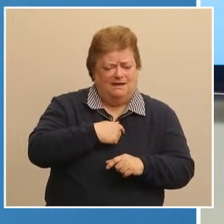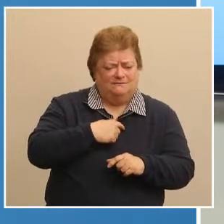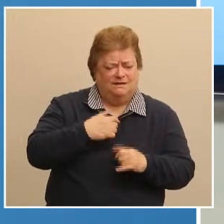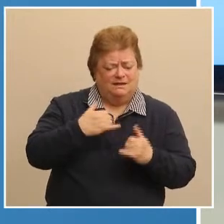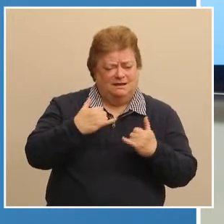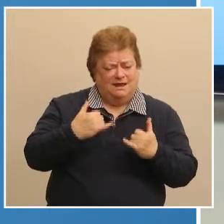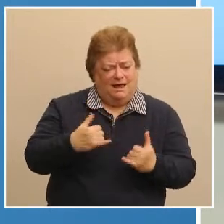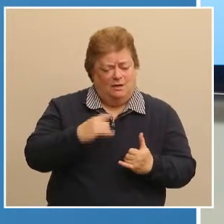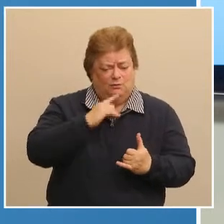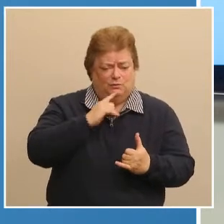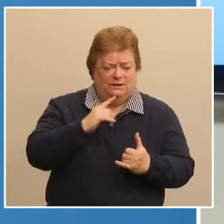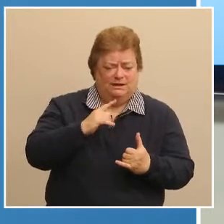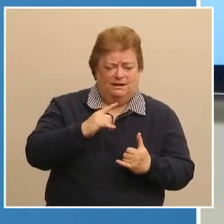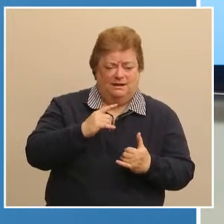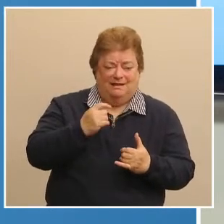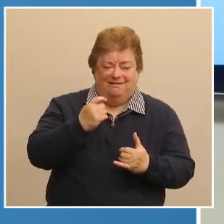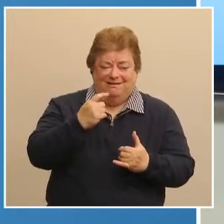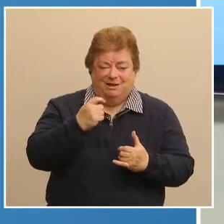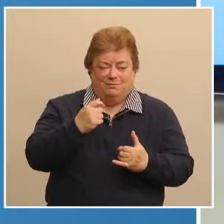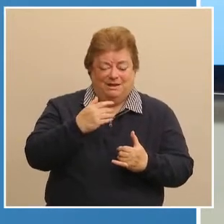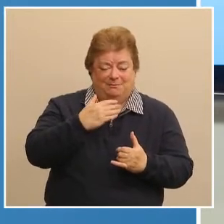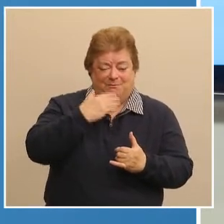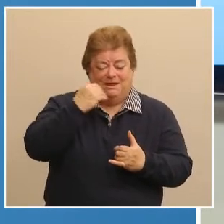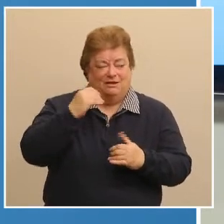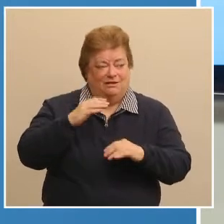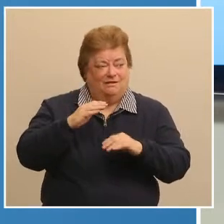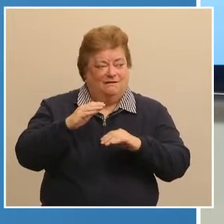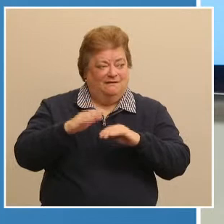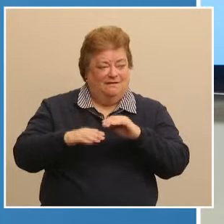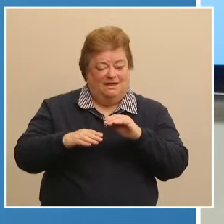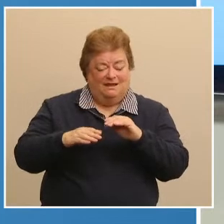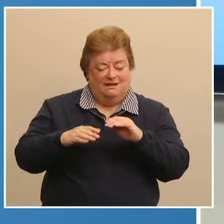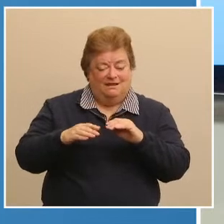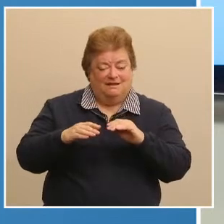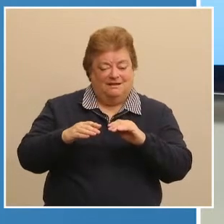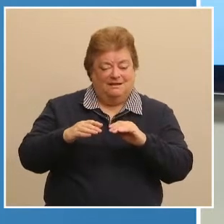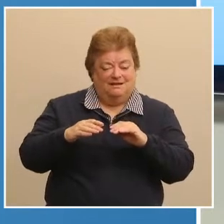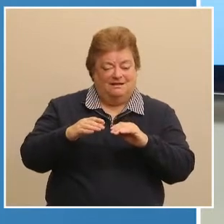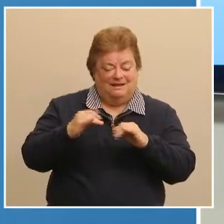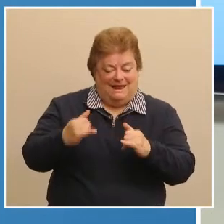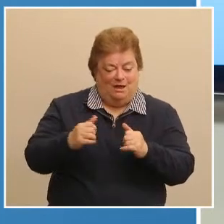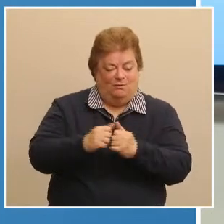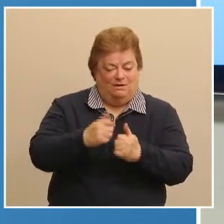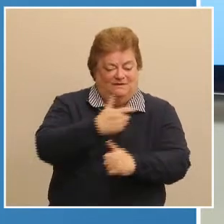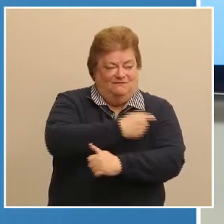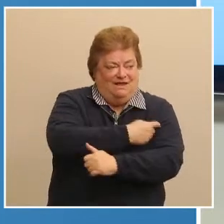the virus? If Dr. Lawler's on, I'd like him to answer that.